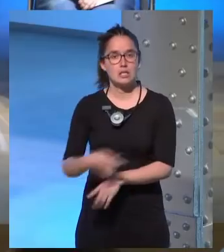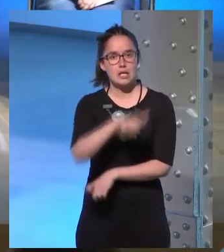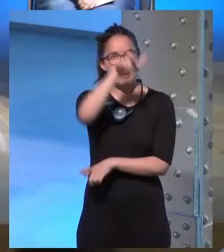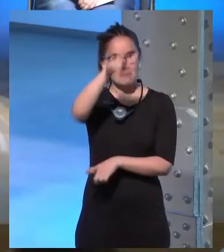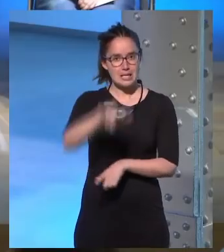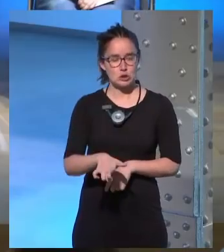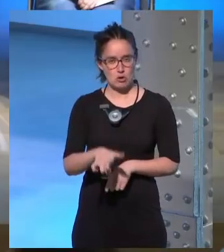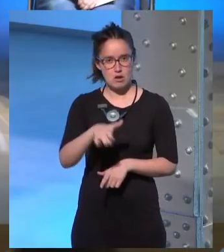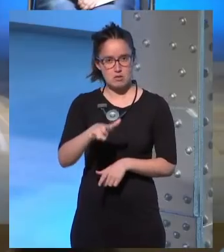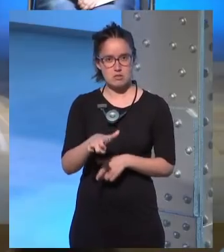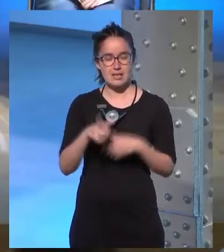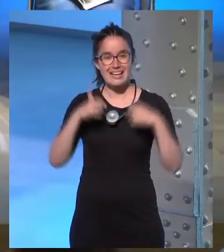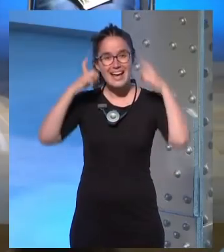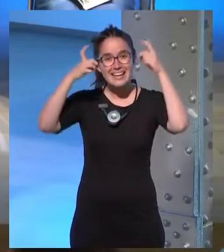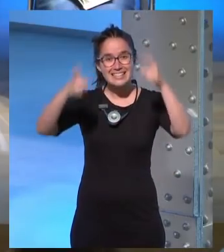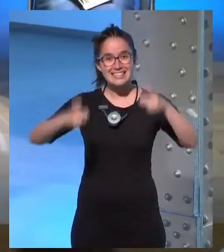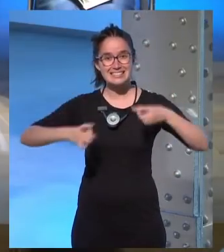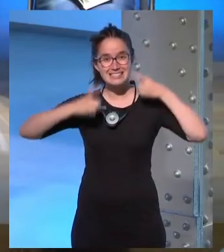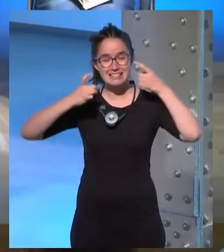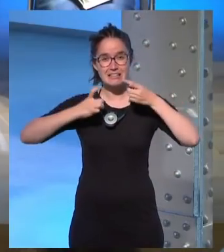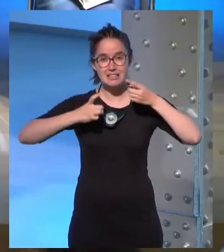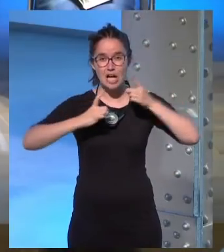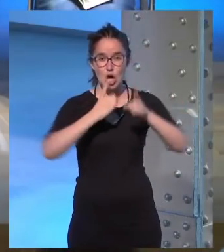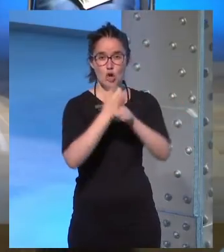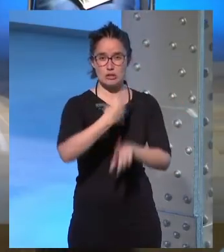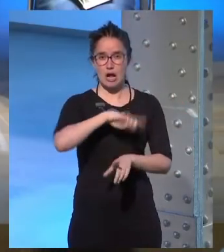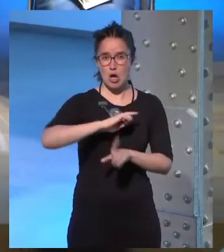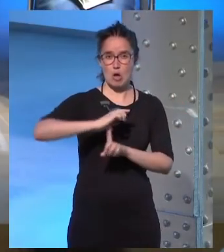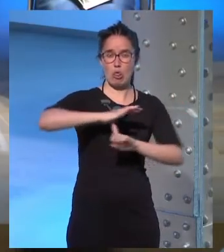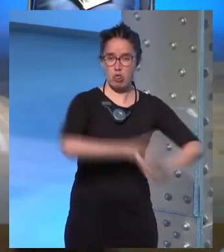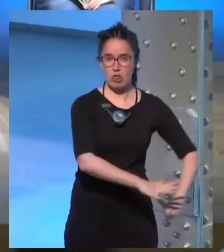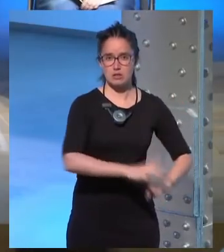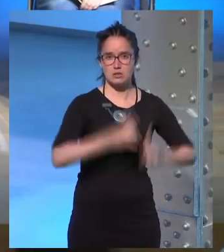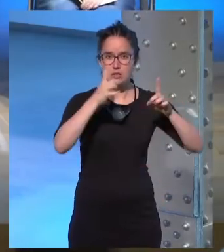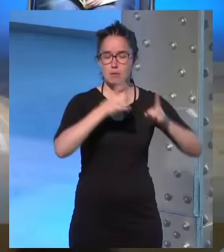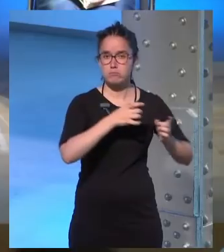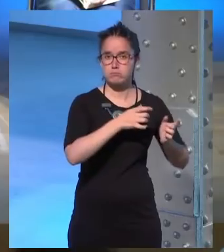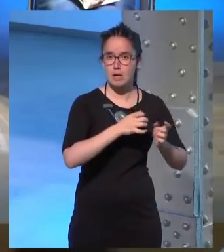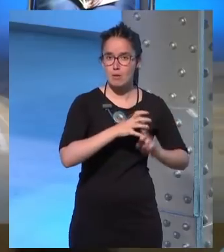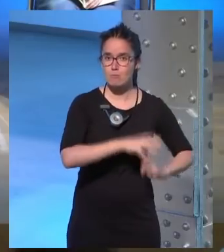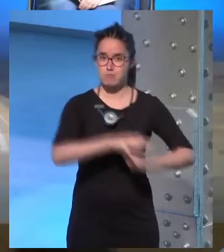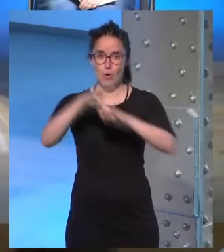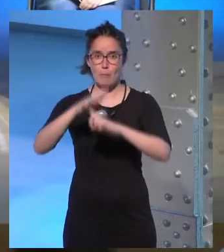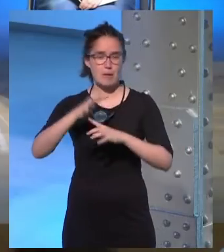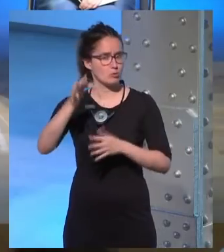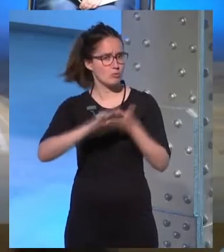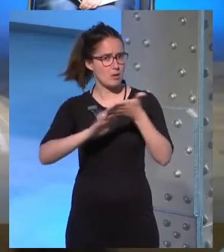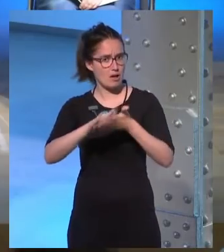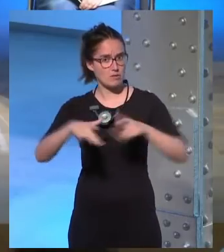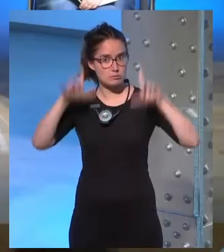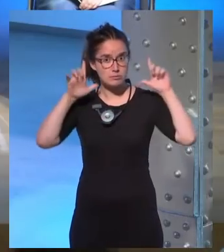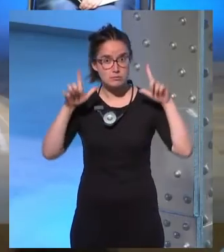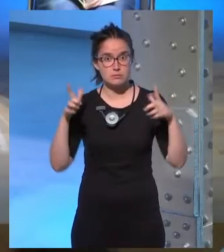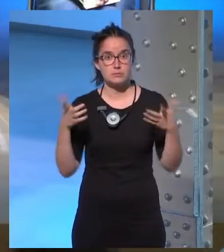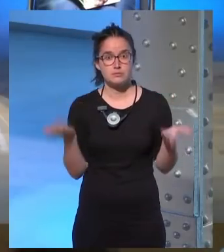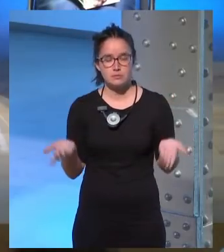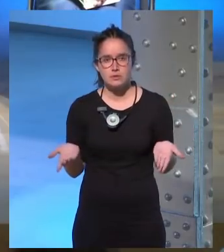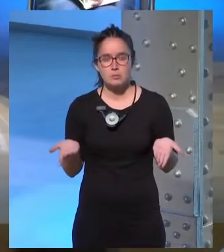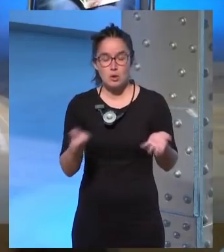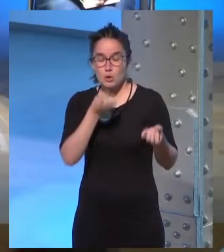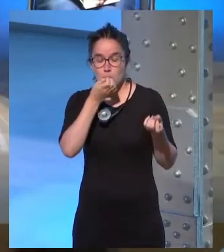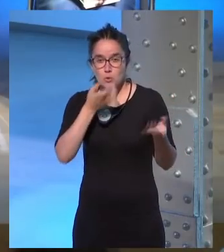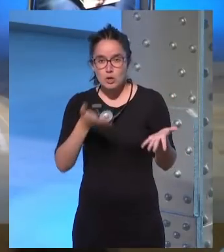they tell us to keep fighting, to mute the crowds and mute all these people who want